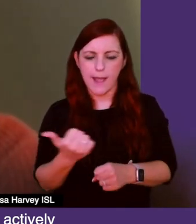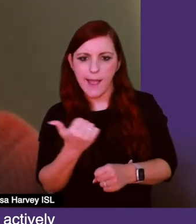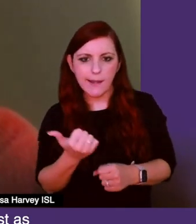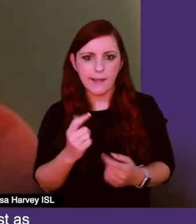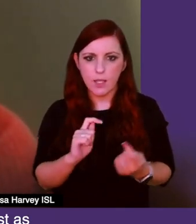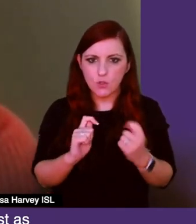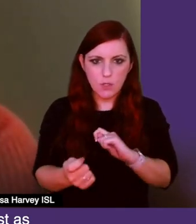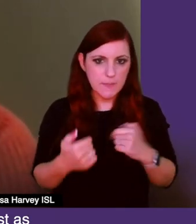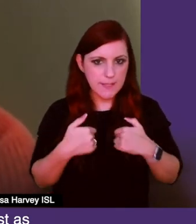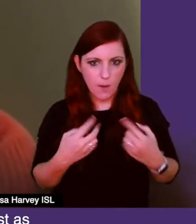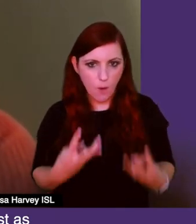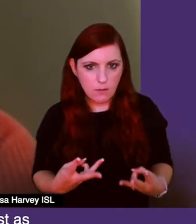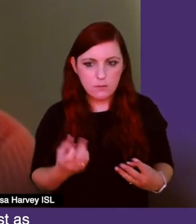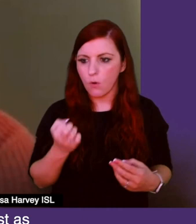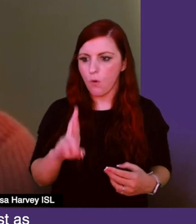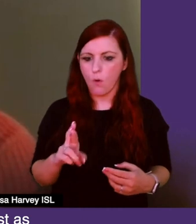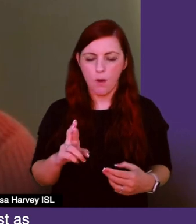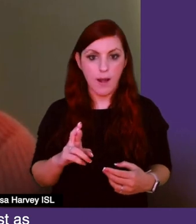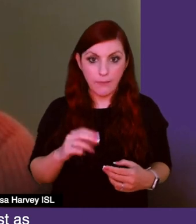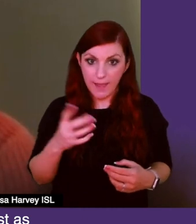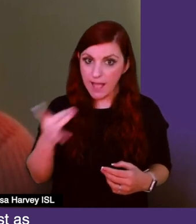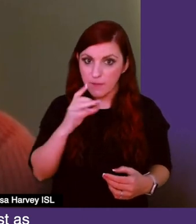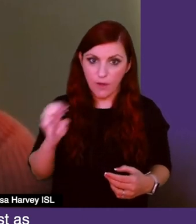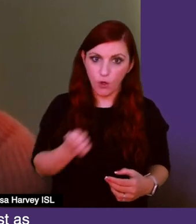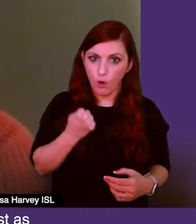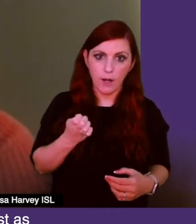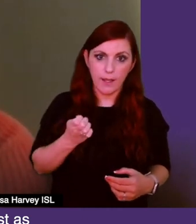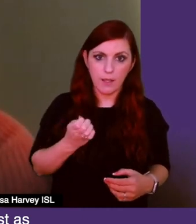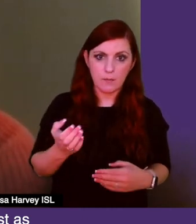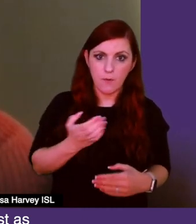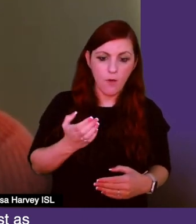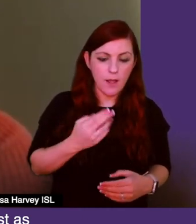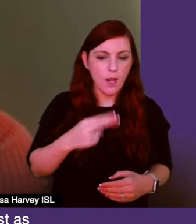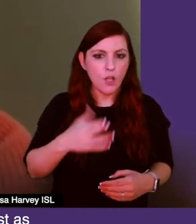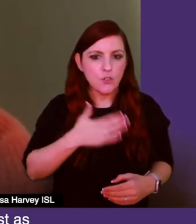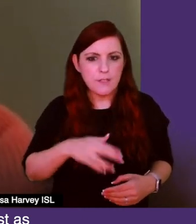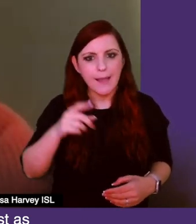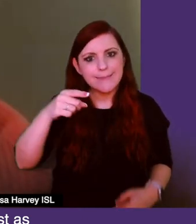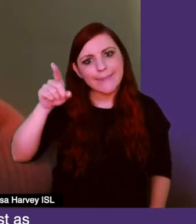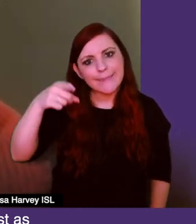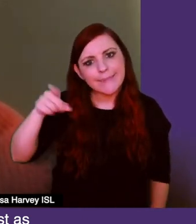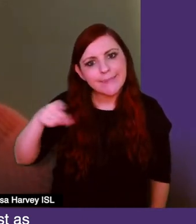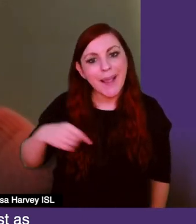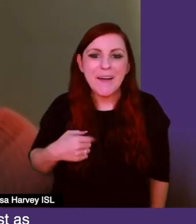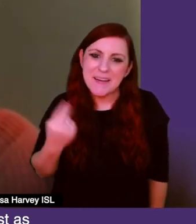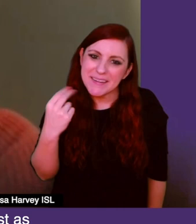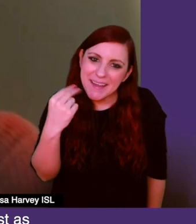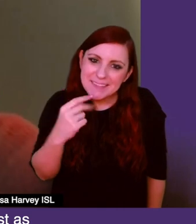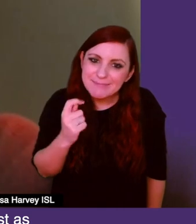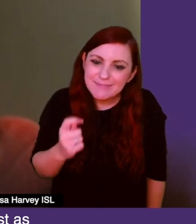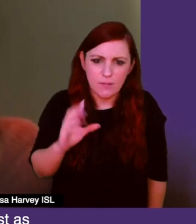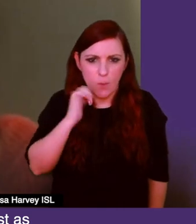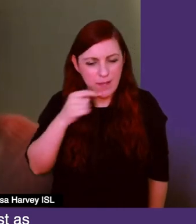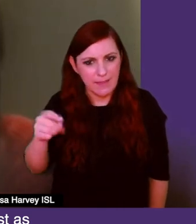any adjustments that you might need really early on, not just as a box-ticking exercise, but because they